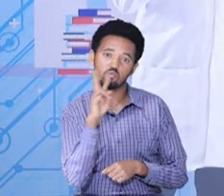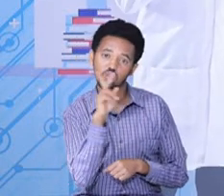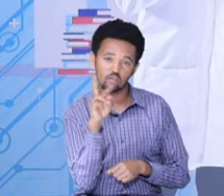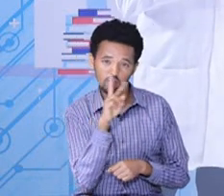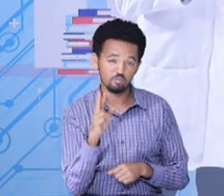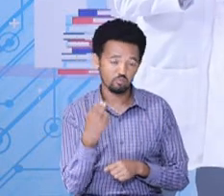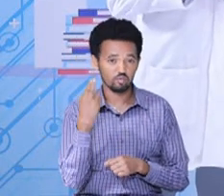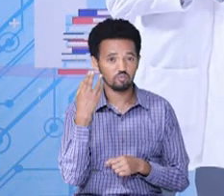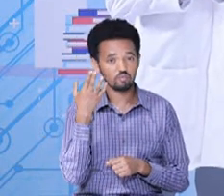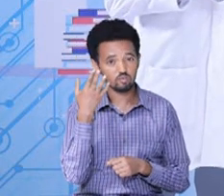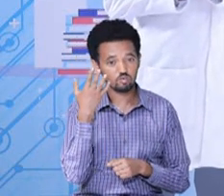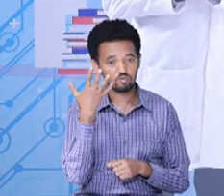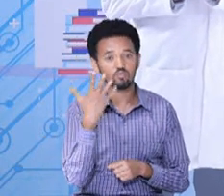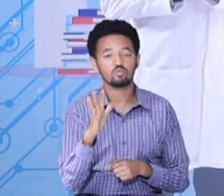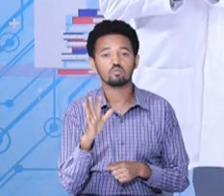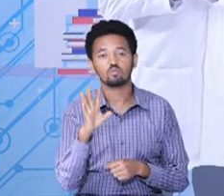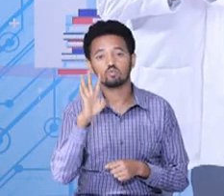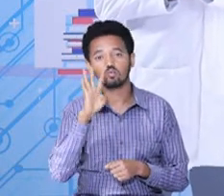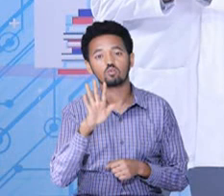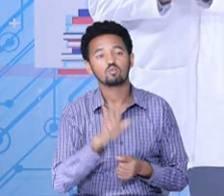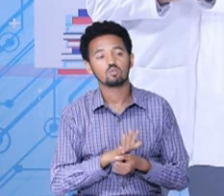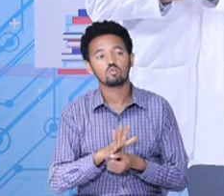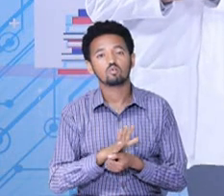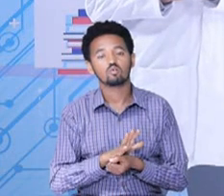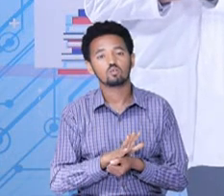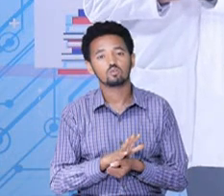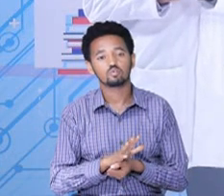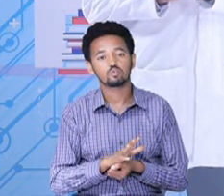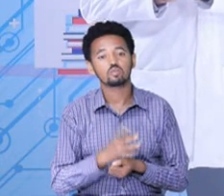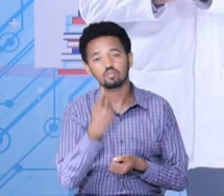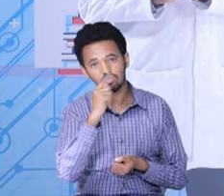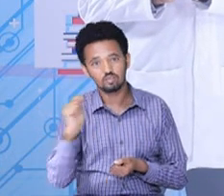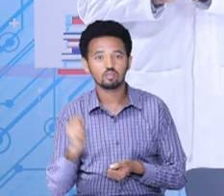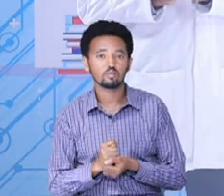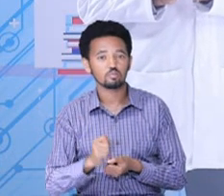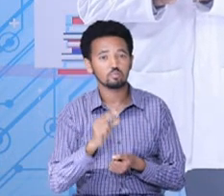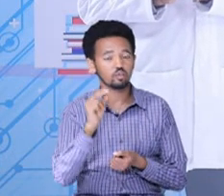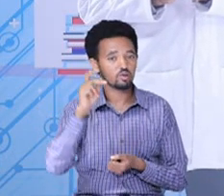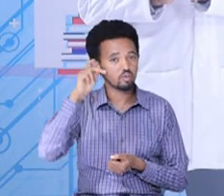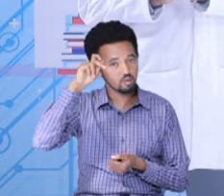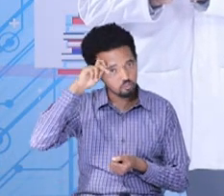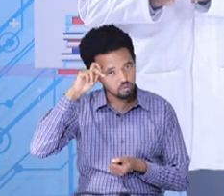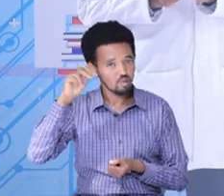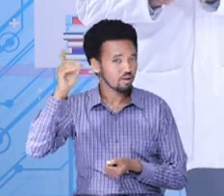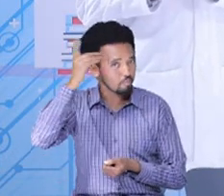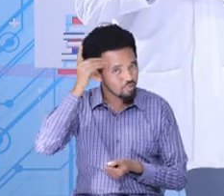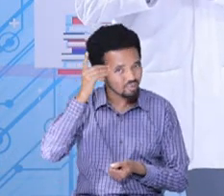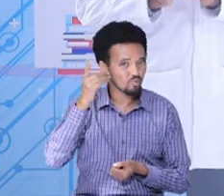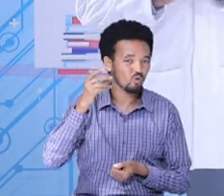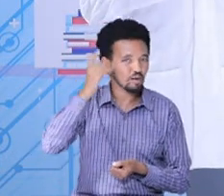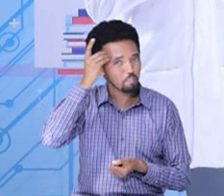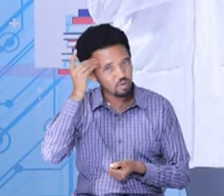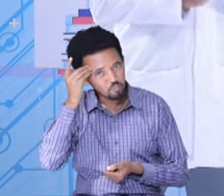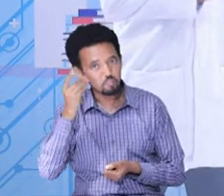1954. France versus Vietnam, the Battle of Dien Bien Phu. At the Battle of Dien Bien Phu, Ho